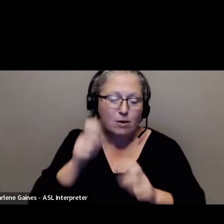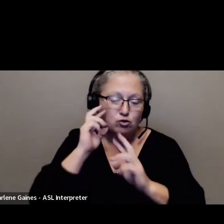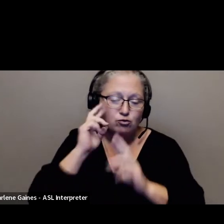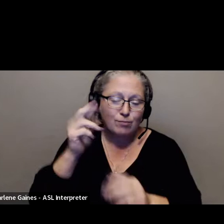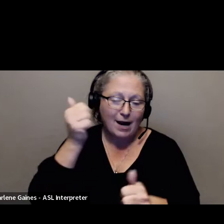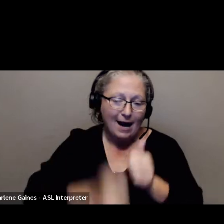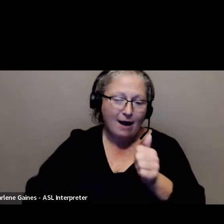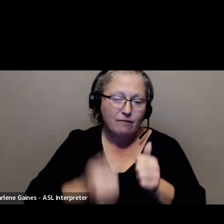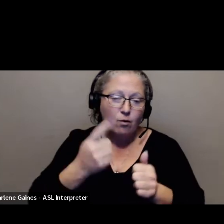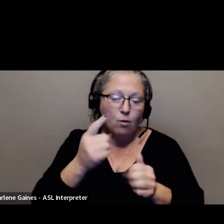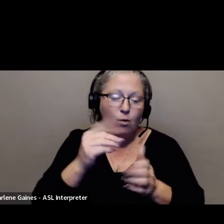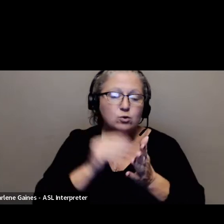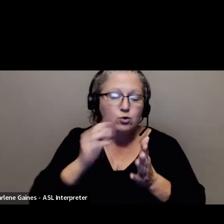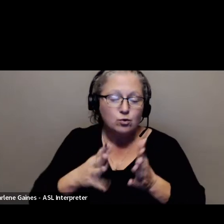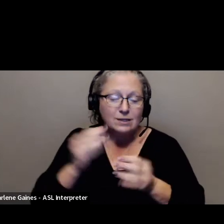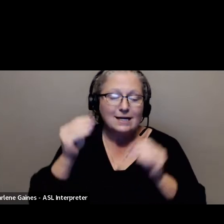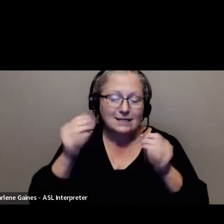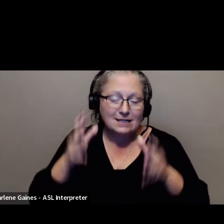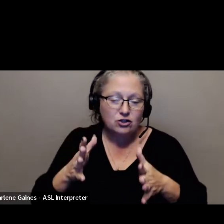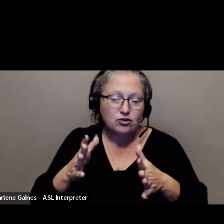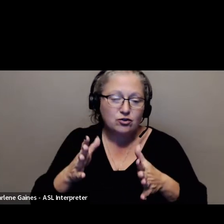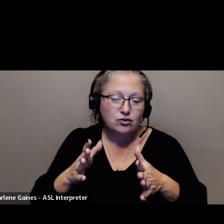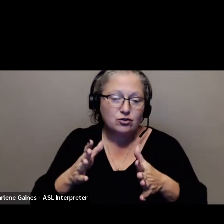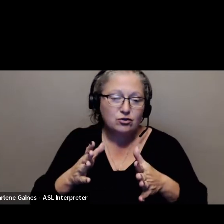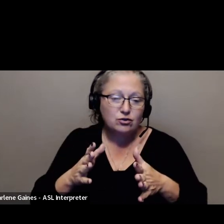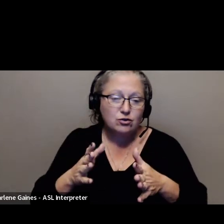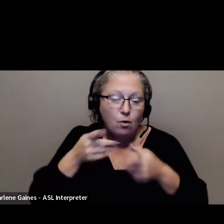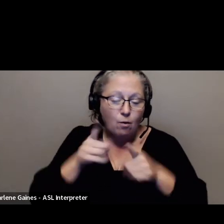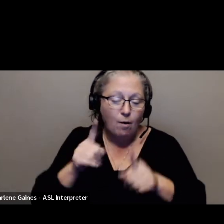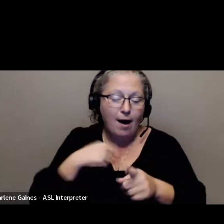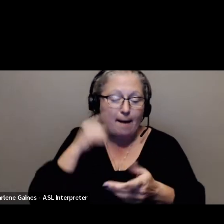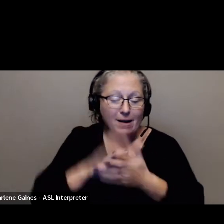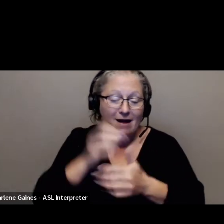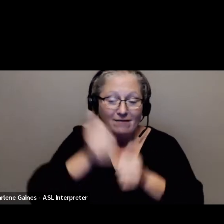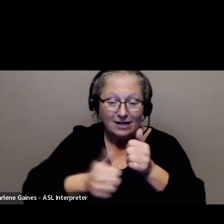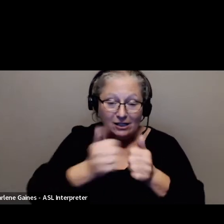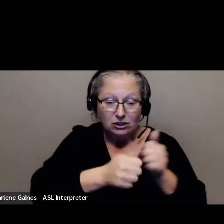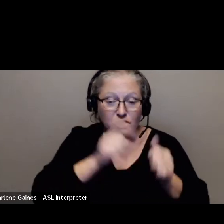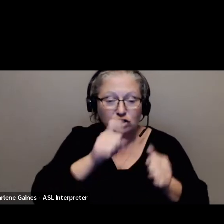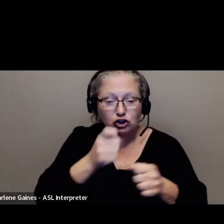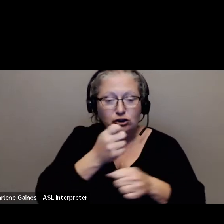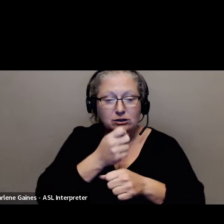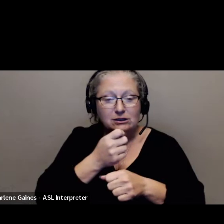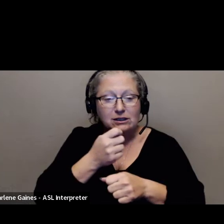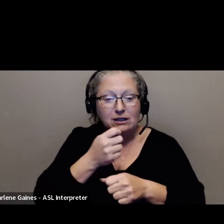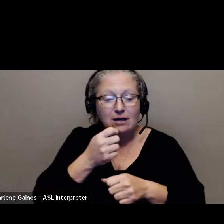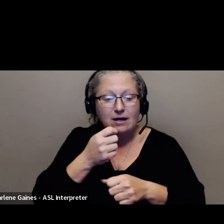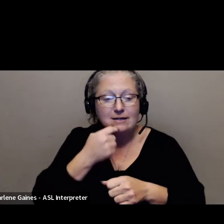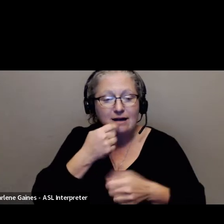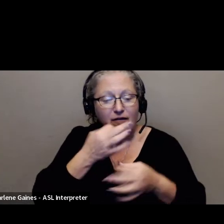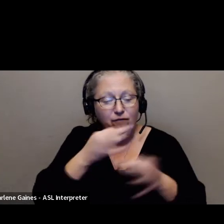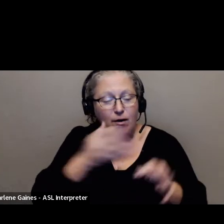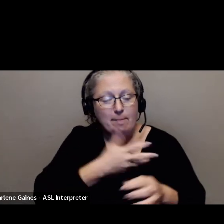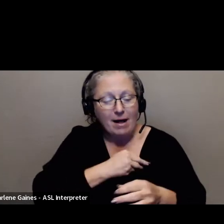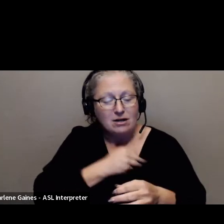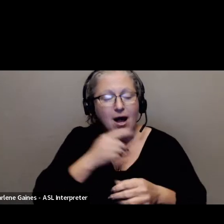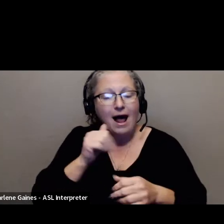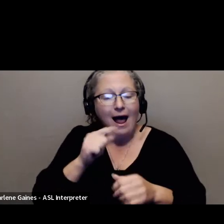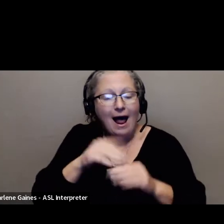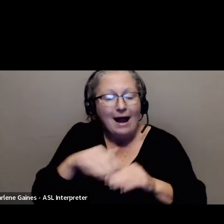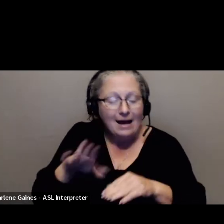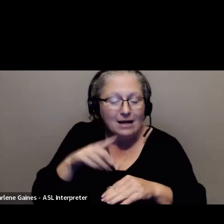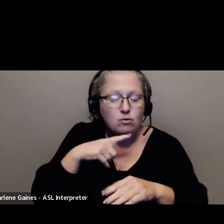every single one of our students and our teachers. While I believe that each one of us should be saying free Palestine, at a minimum, we should be